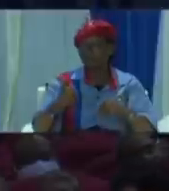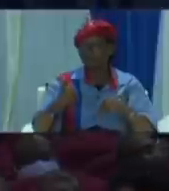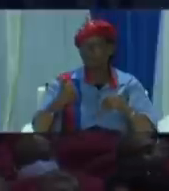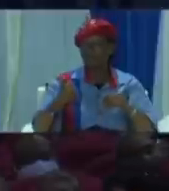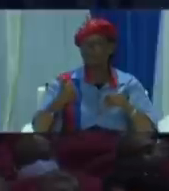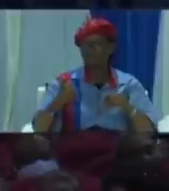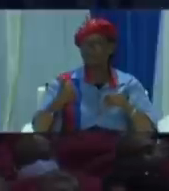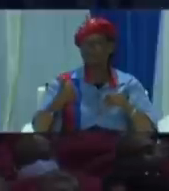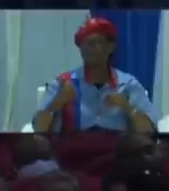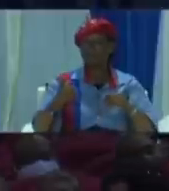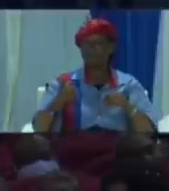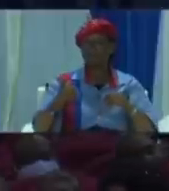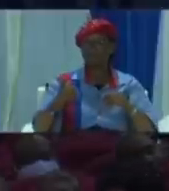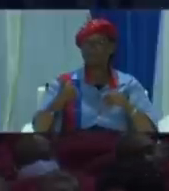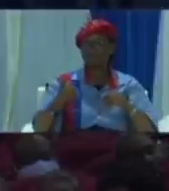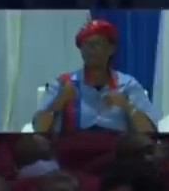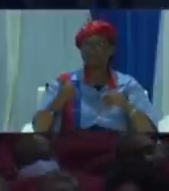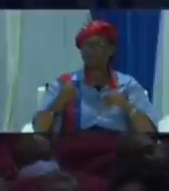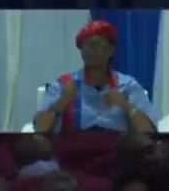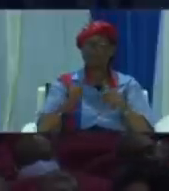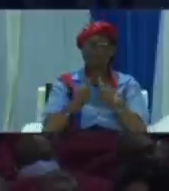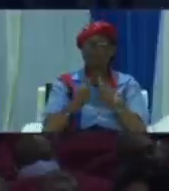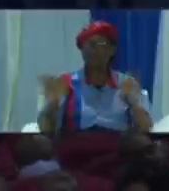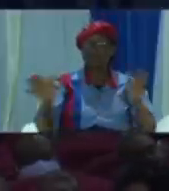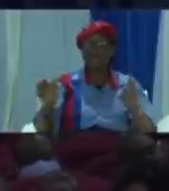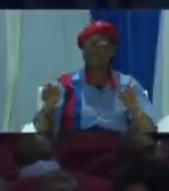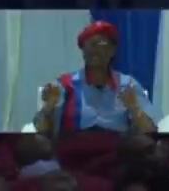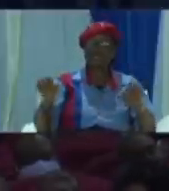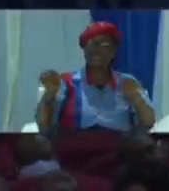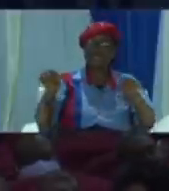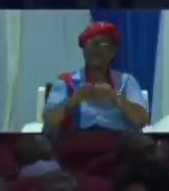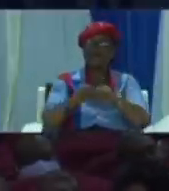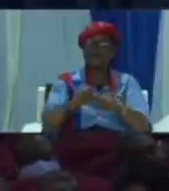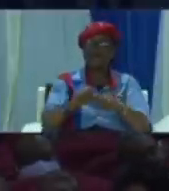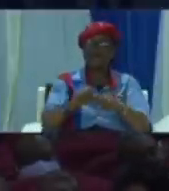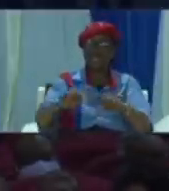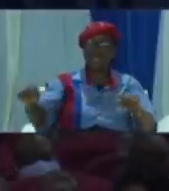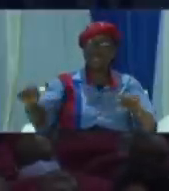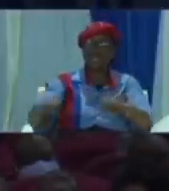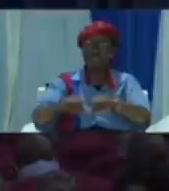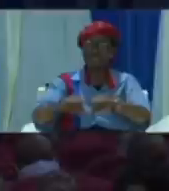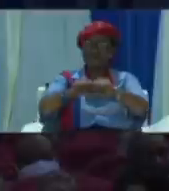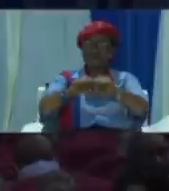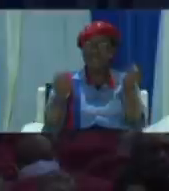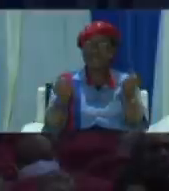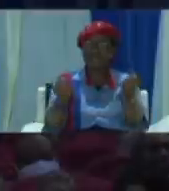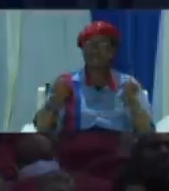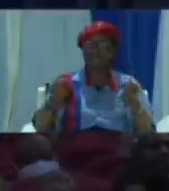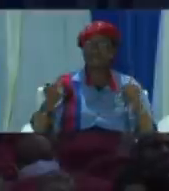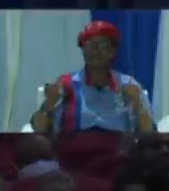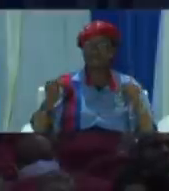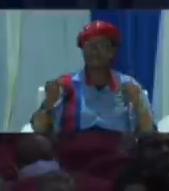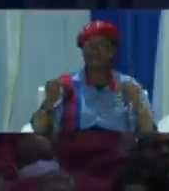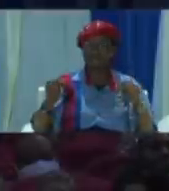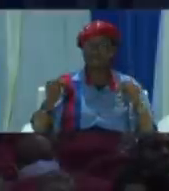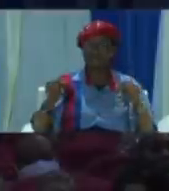another without even a break. Or